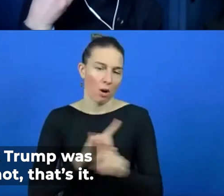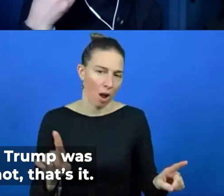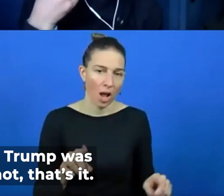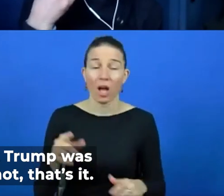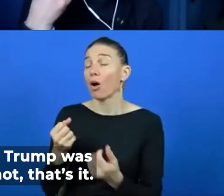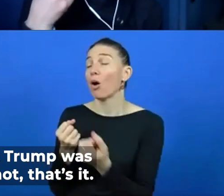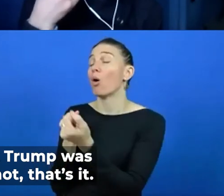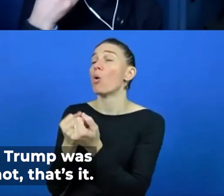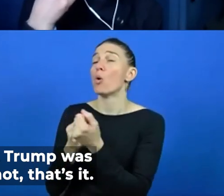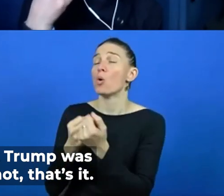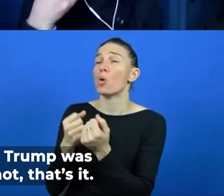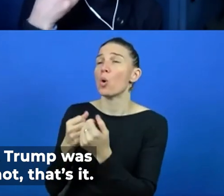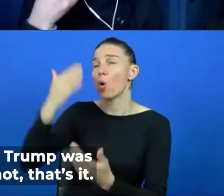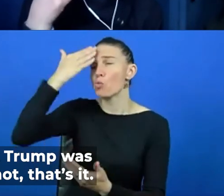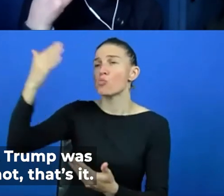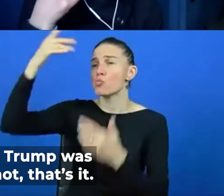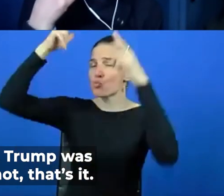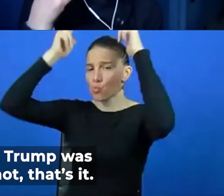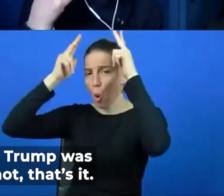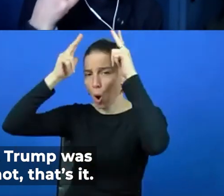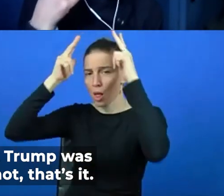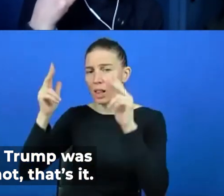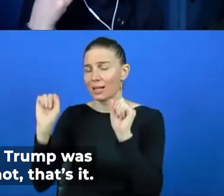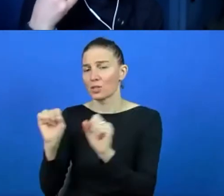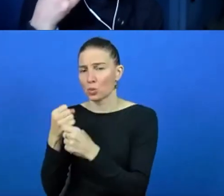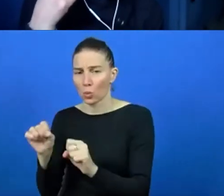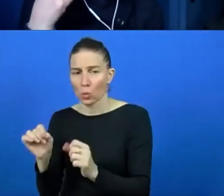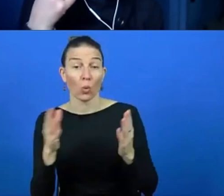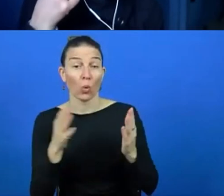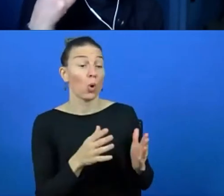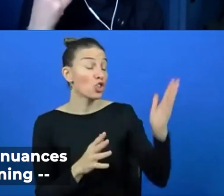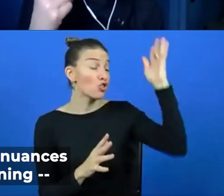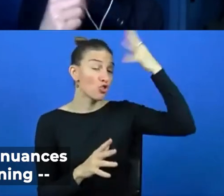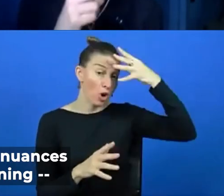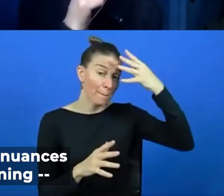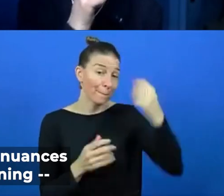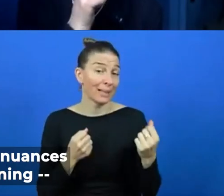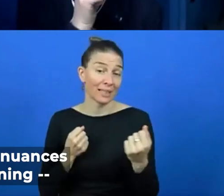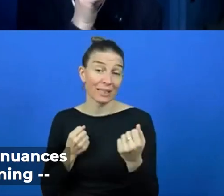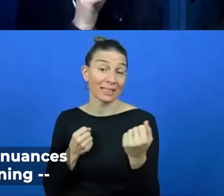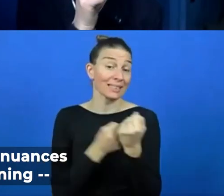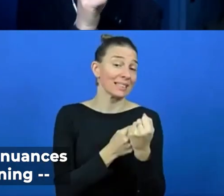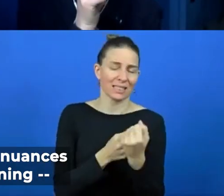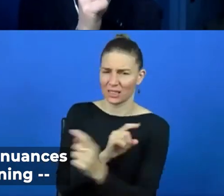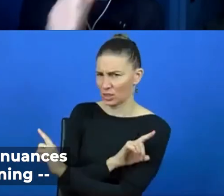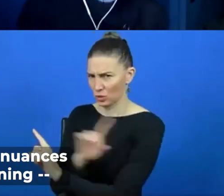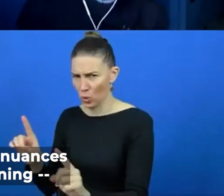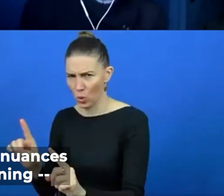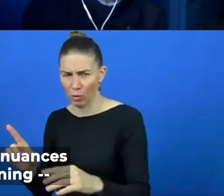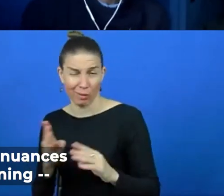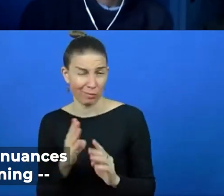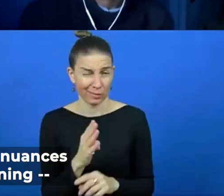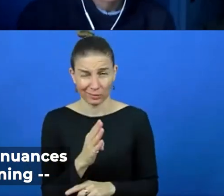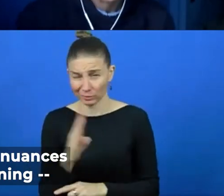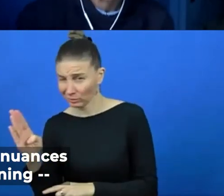you think Trump was whatever you think or not. That's it. And of course, there are nuances and there